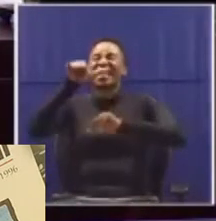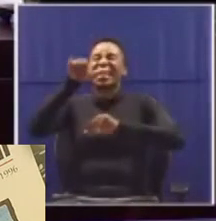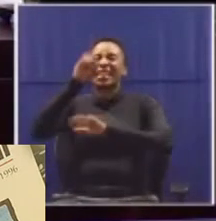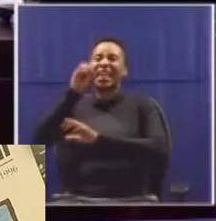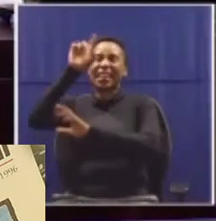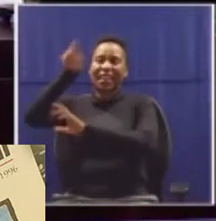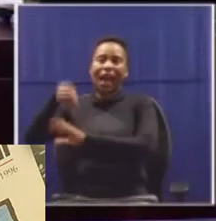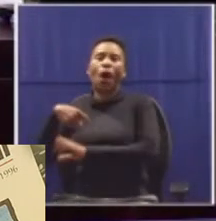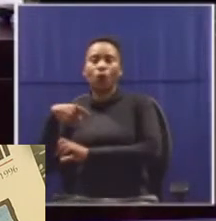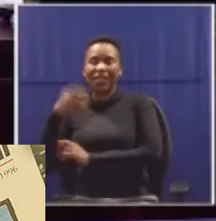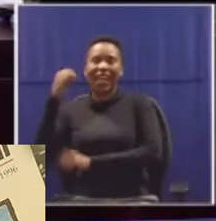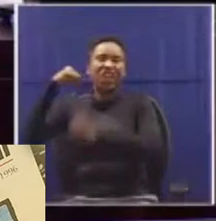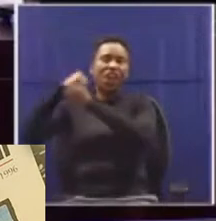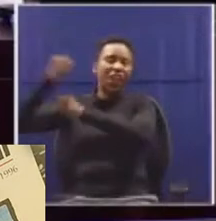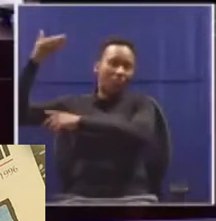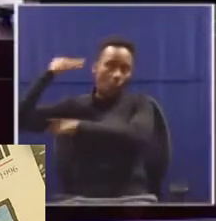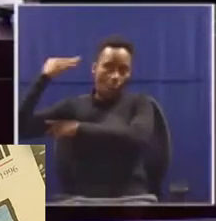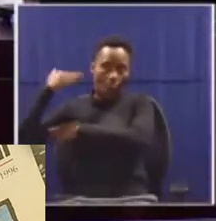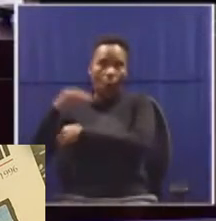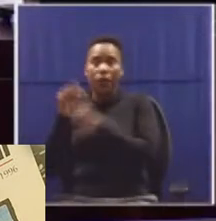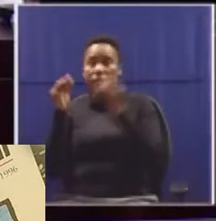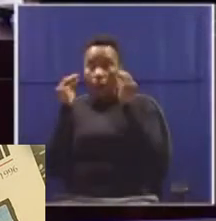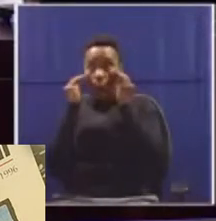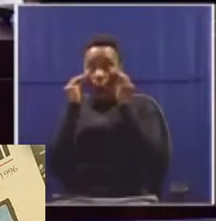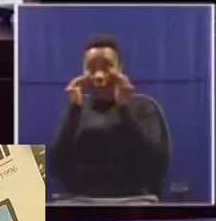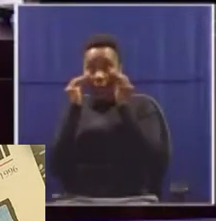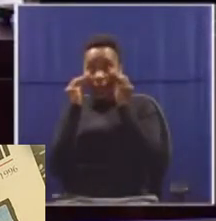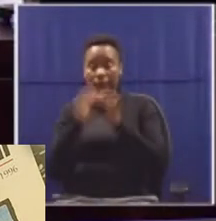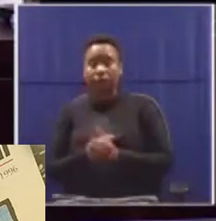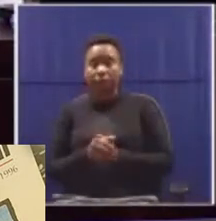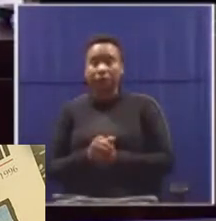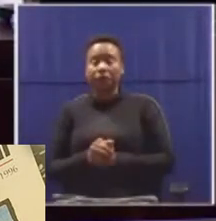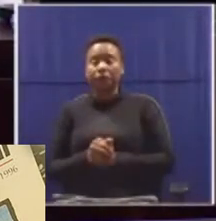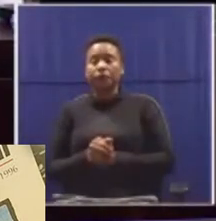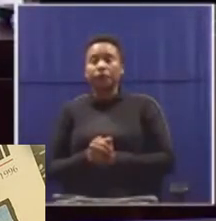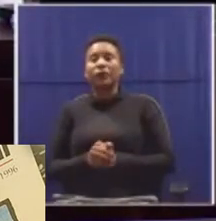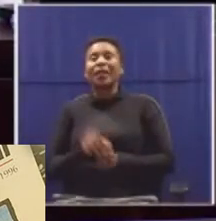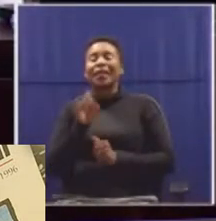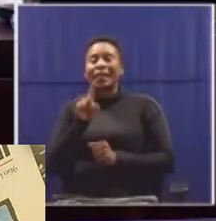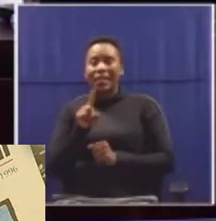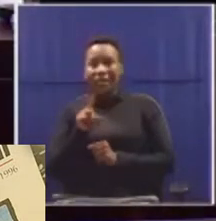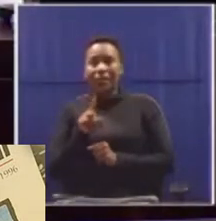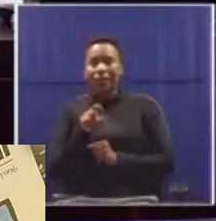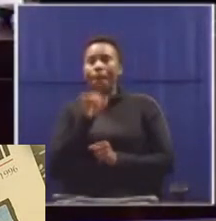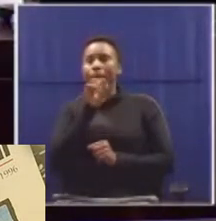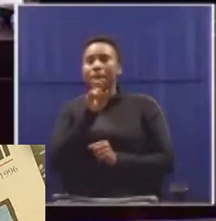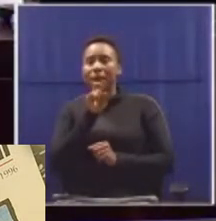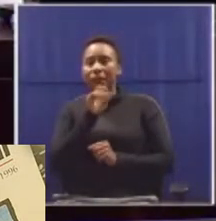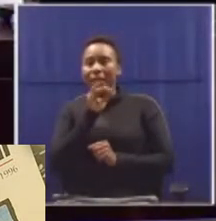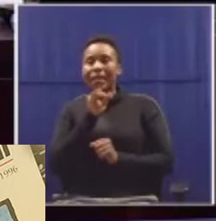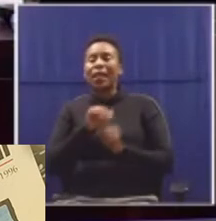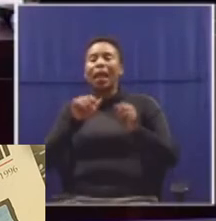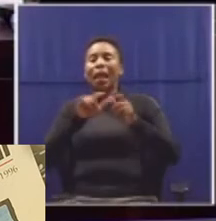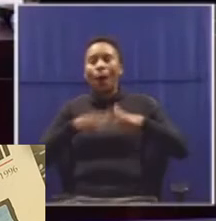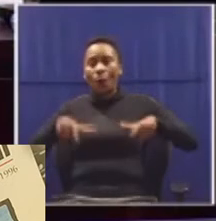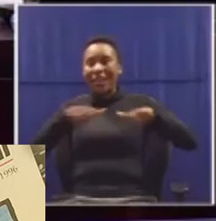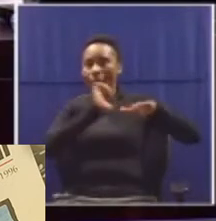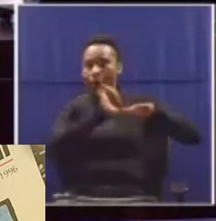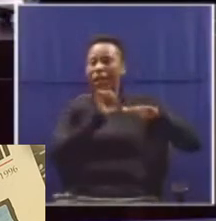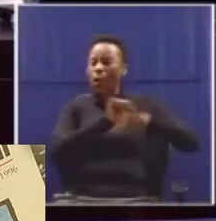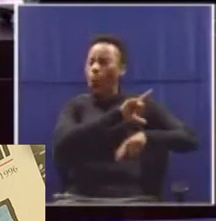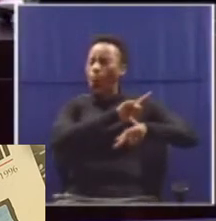000 let me repeat 60 000 years ago so that's how old the language of the koi and Sen is